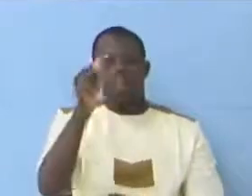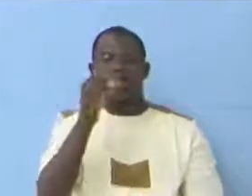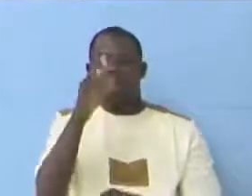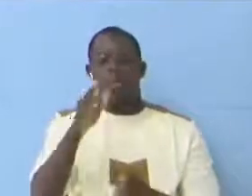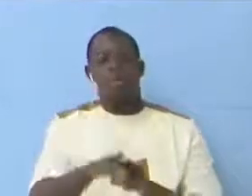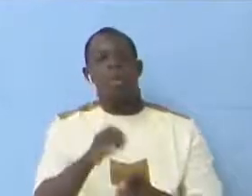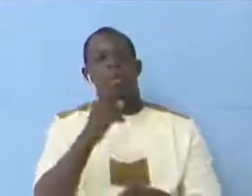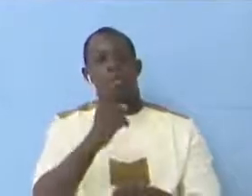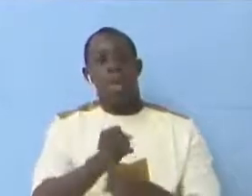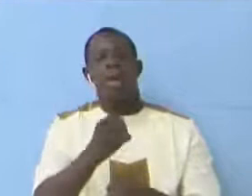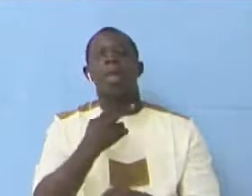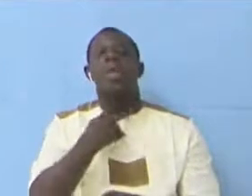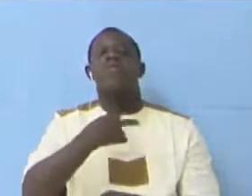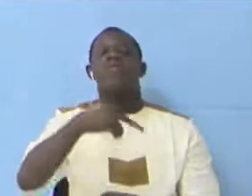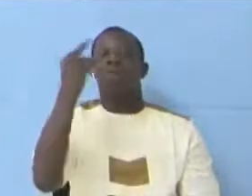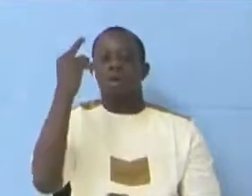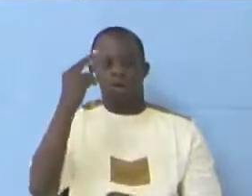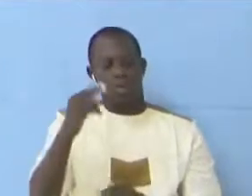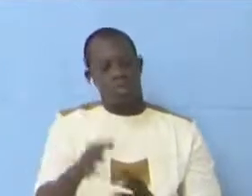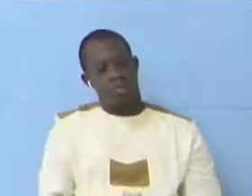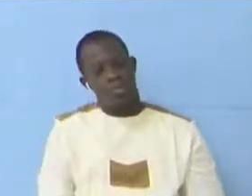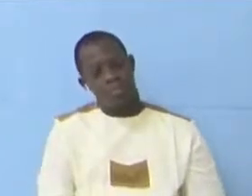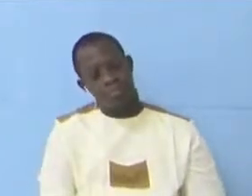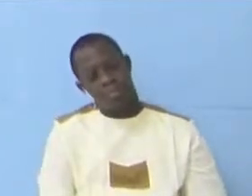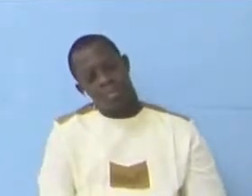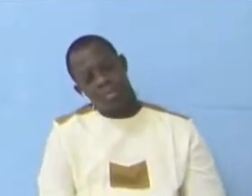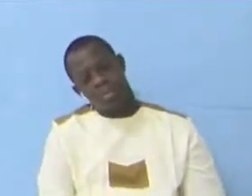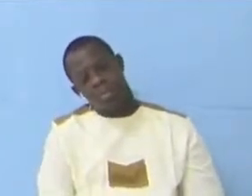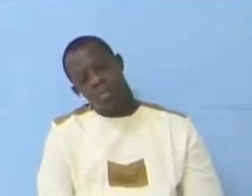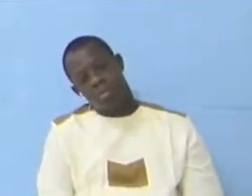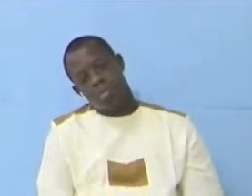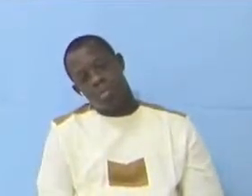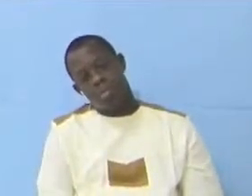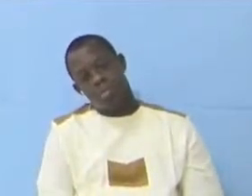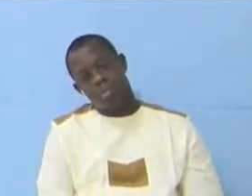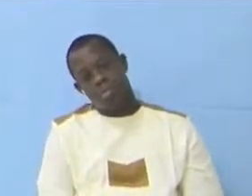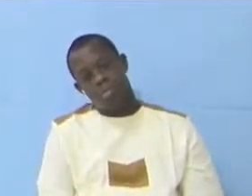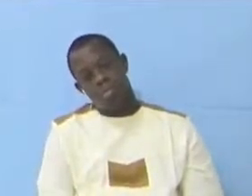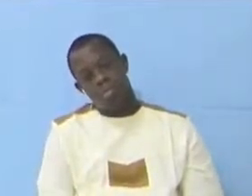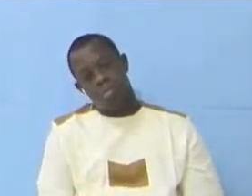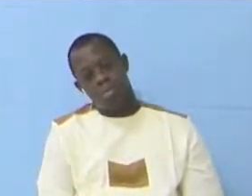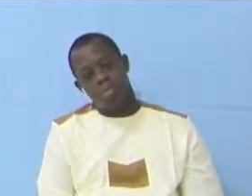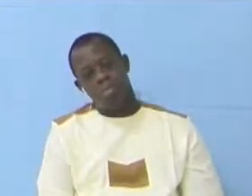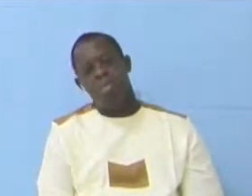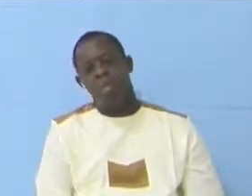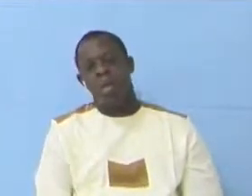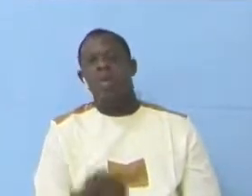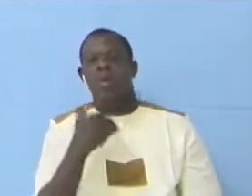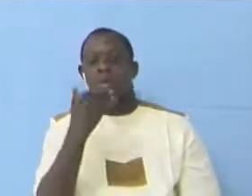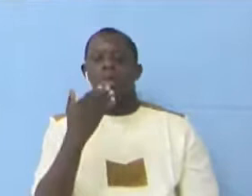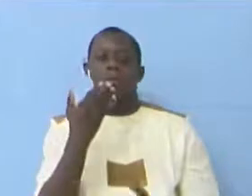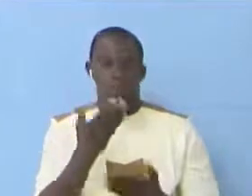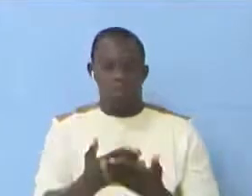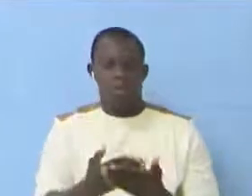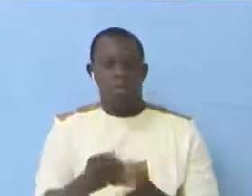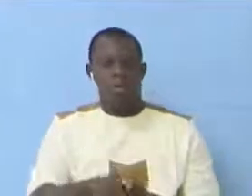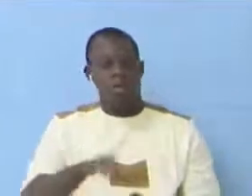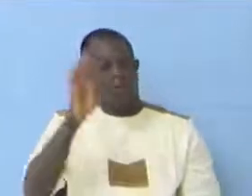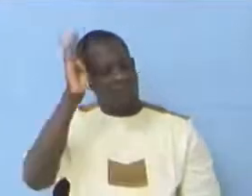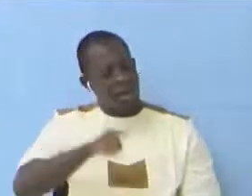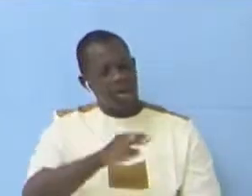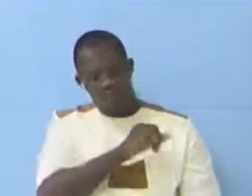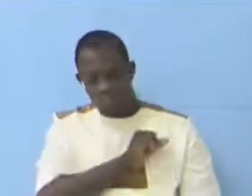speaker. And asked them to put it on speaker. ñu baalu leen àq baalu suñ njaboot gi yëpp